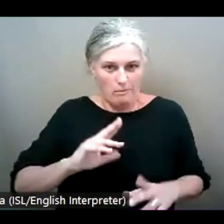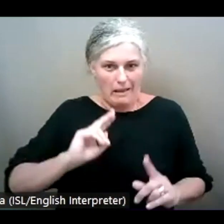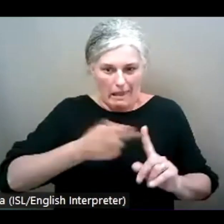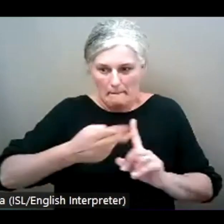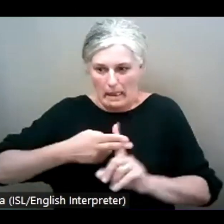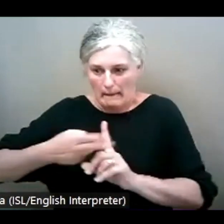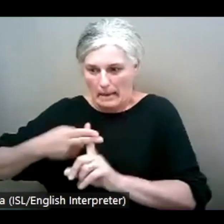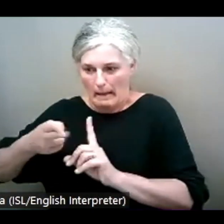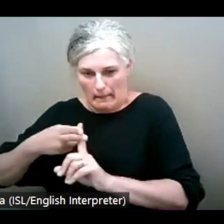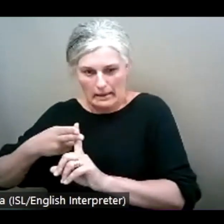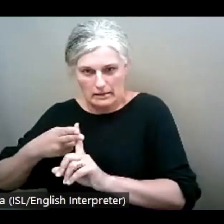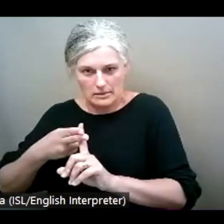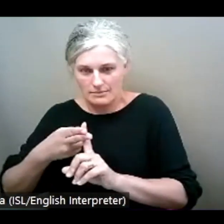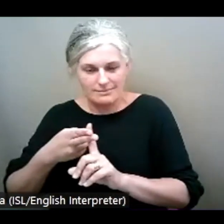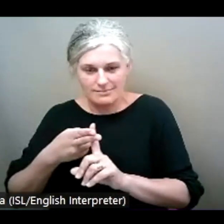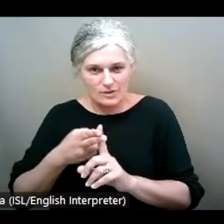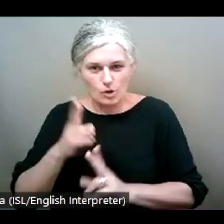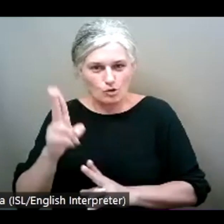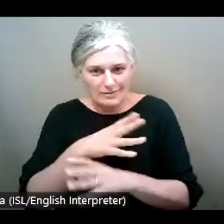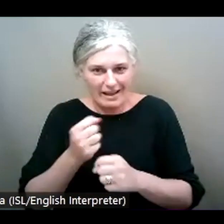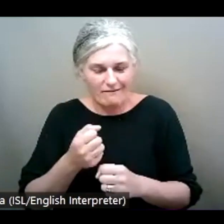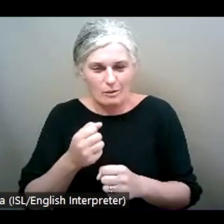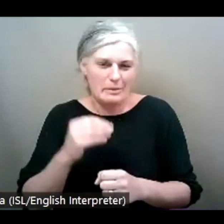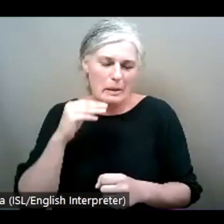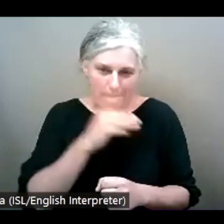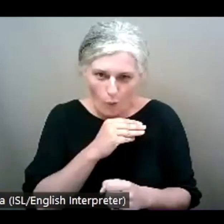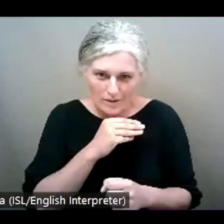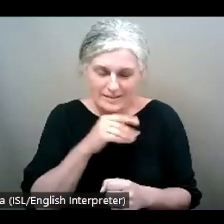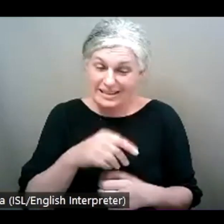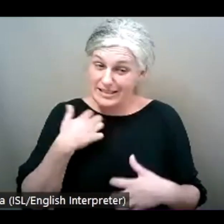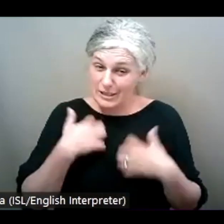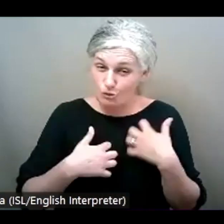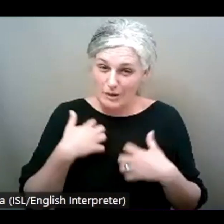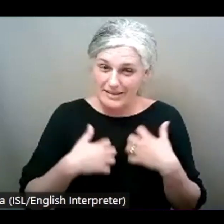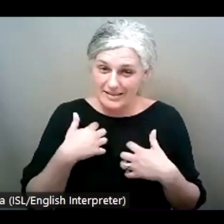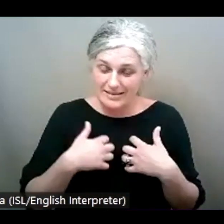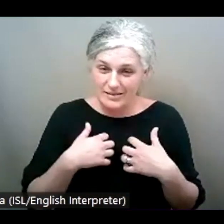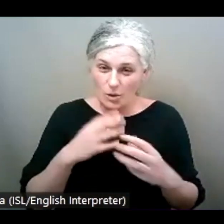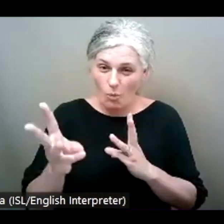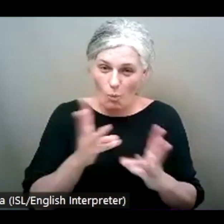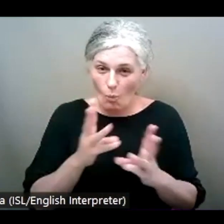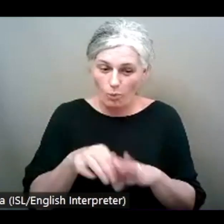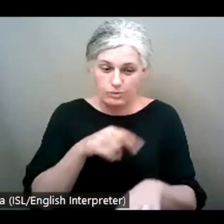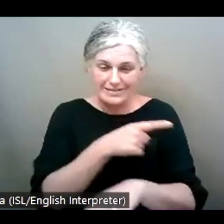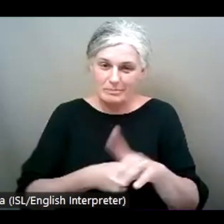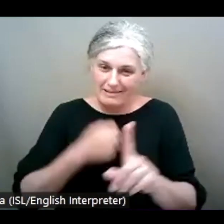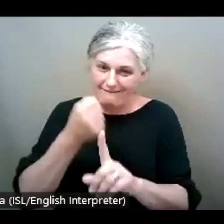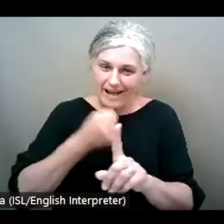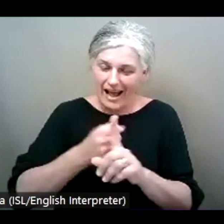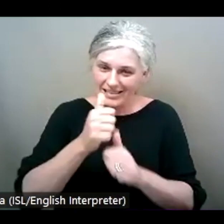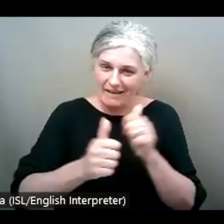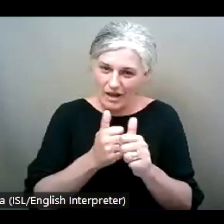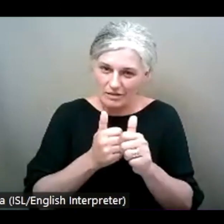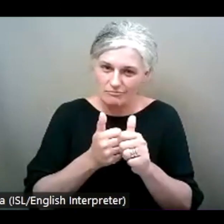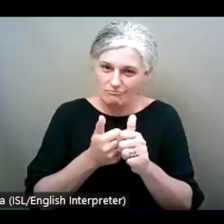everything. So it's interesting to work with disabled actors trying to